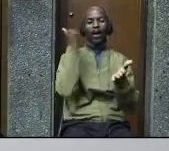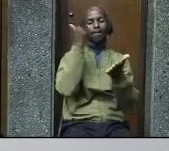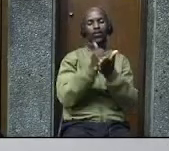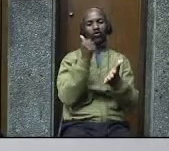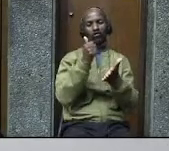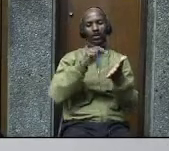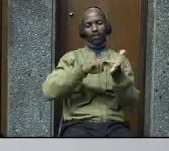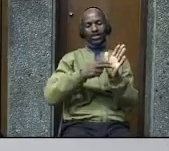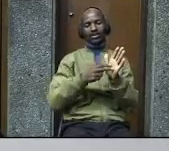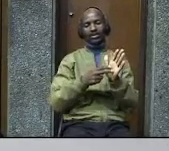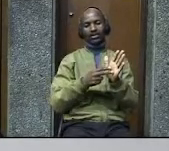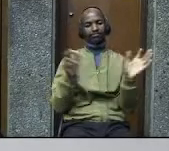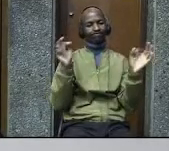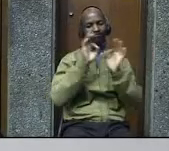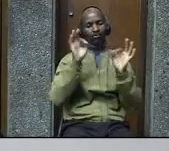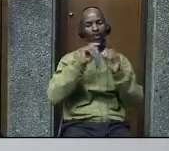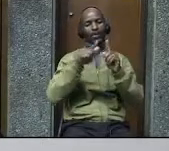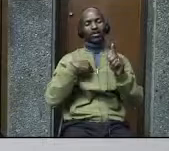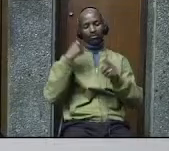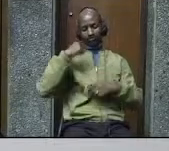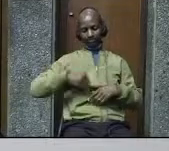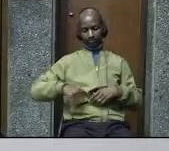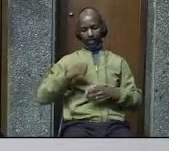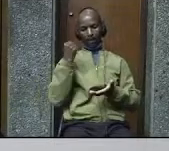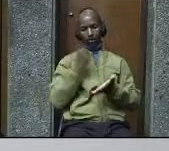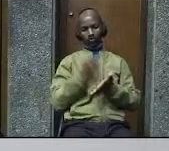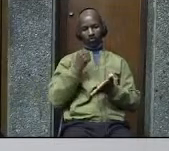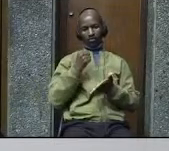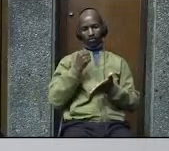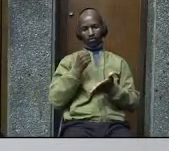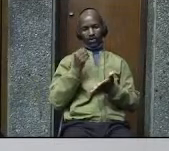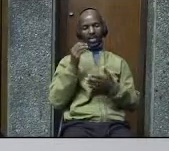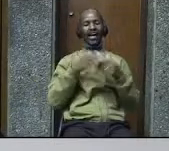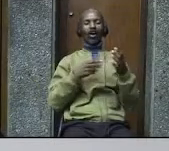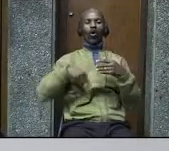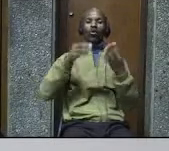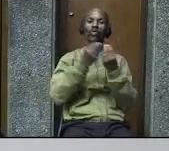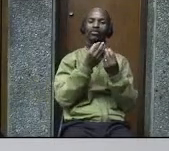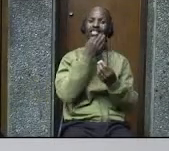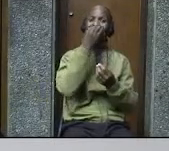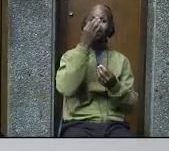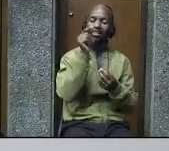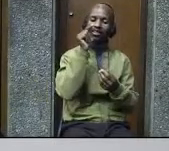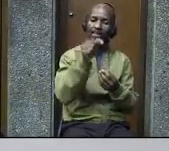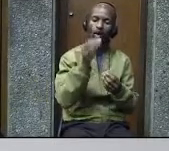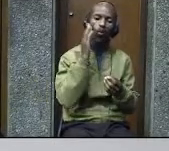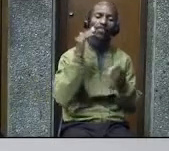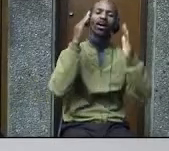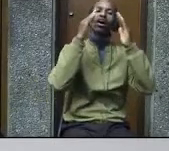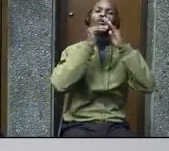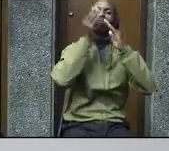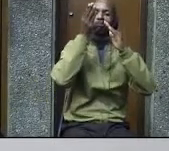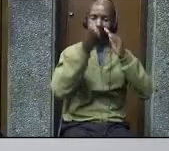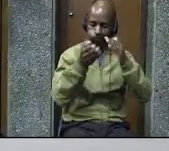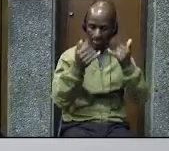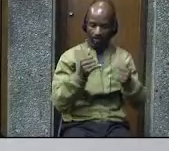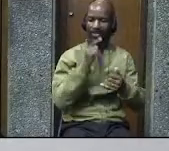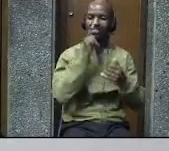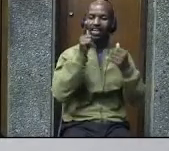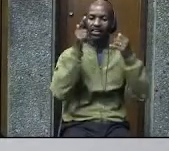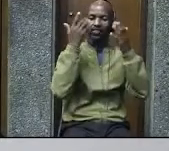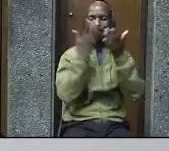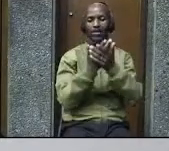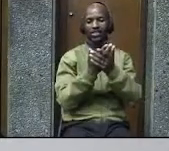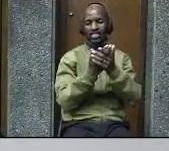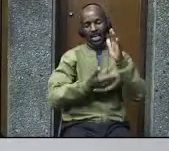the plans because no one else but the municipality approves these things. When everything has been said and done, when the house is there, they then tell her she must